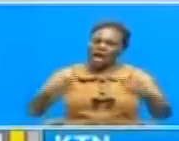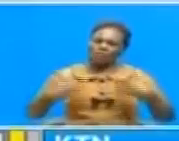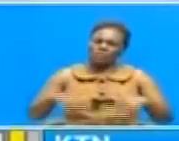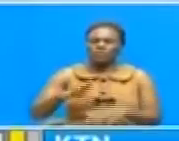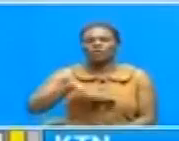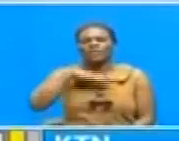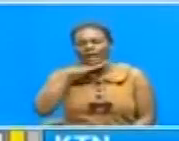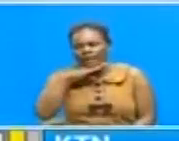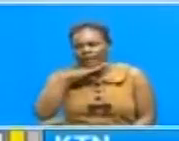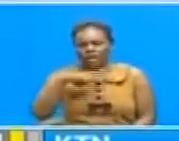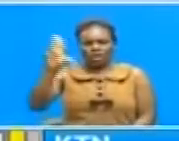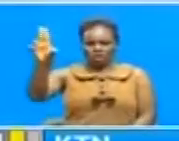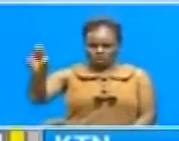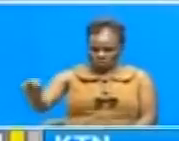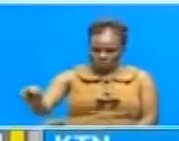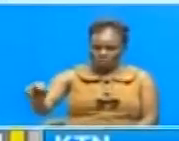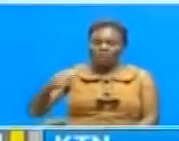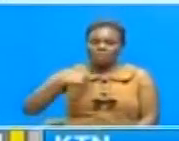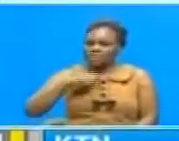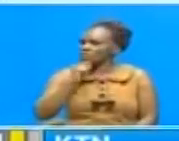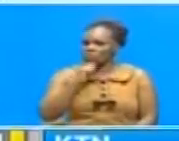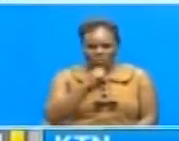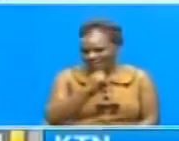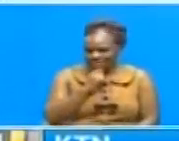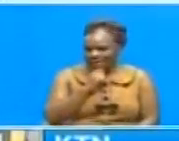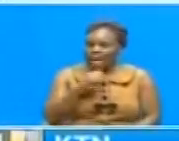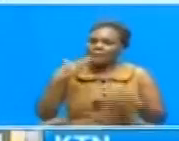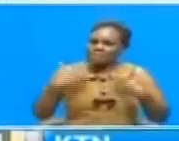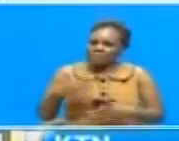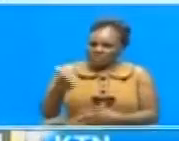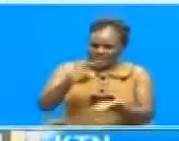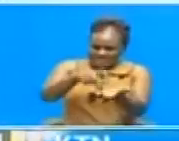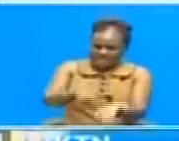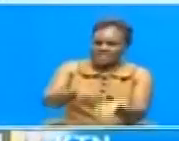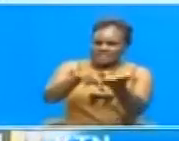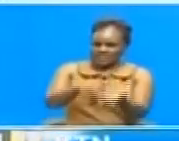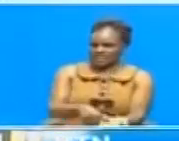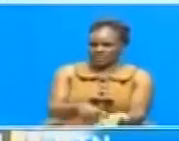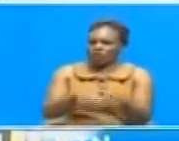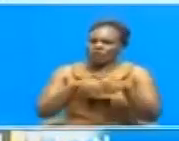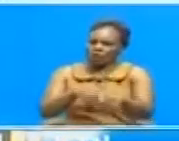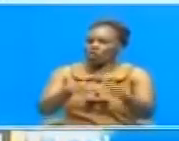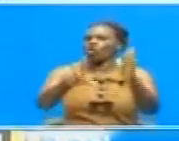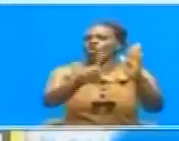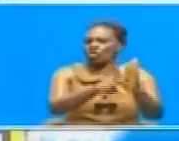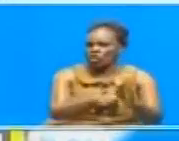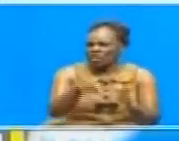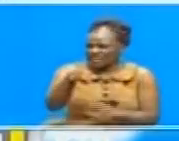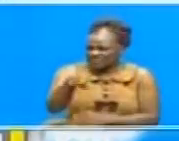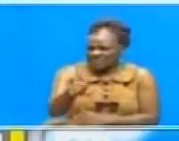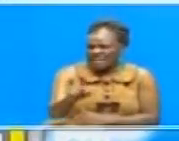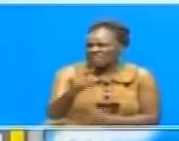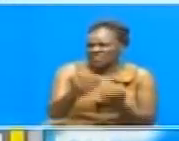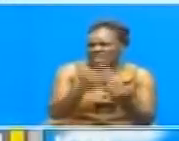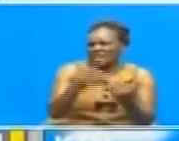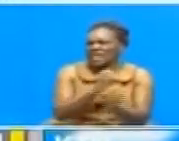law are ignorant? No, I just wonder whether those who are insisting on following the law do not